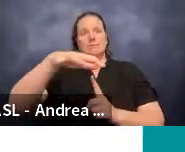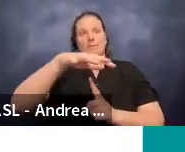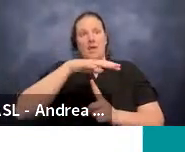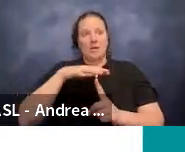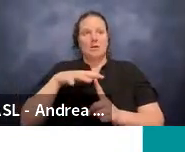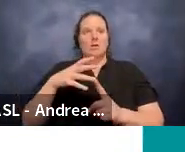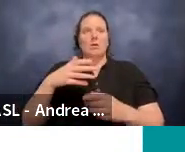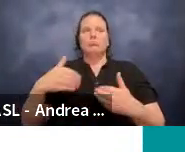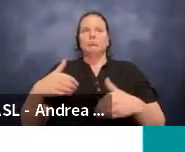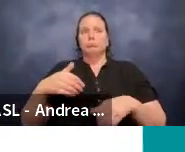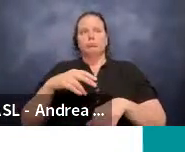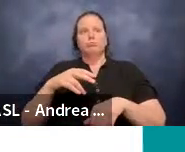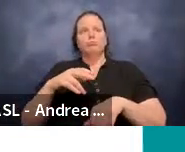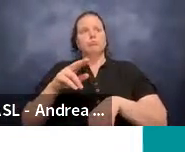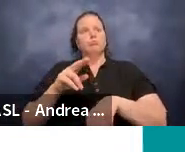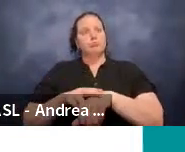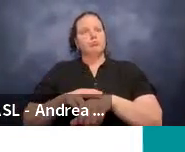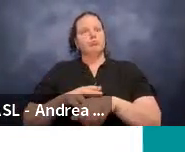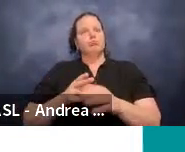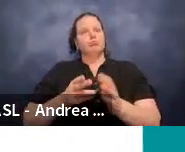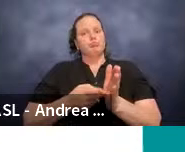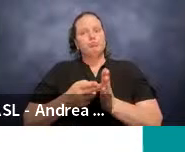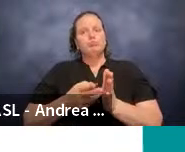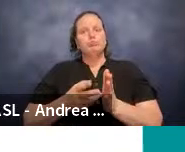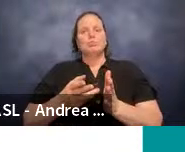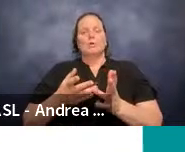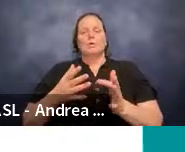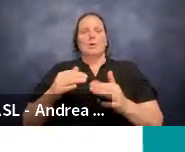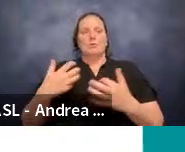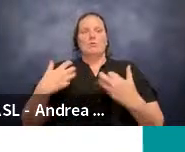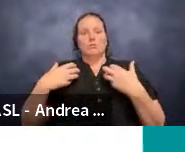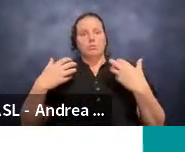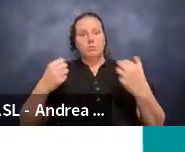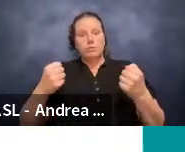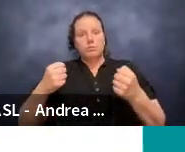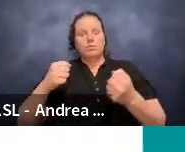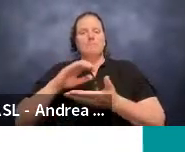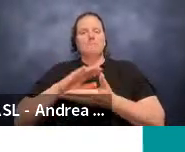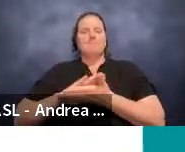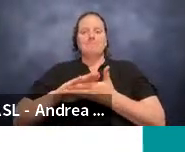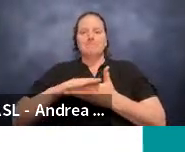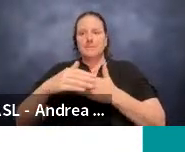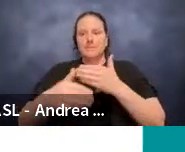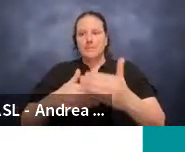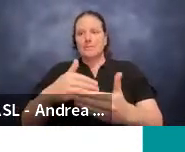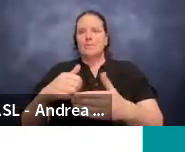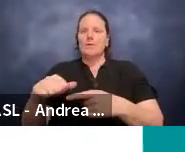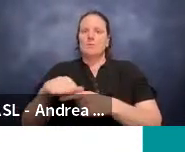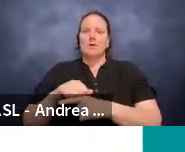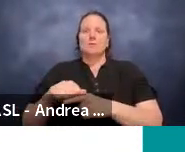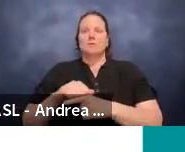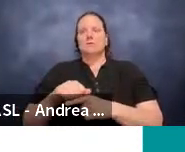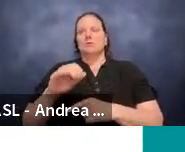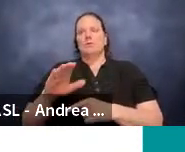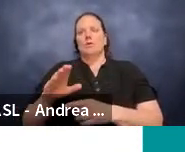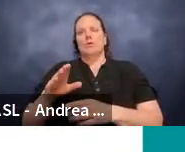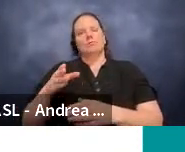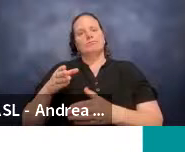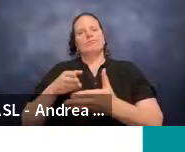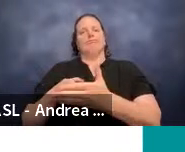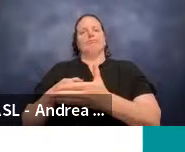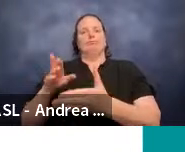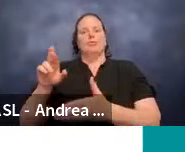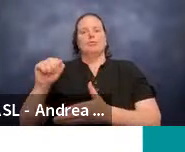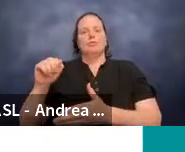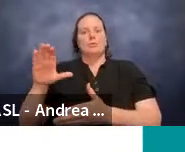and norm, for us to be kind and brave, to always be practicing examining racially biased systems and